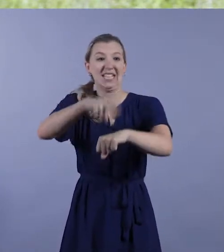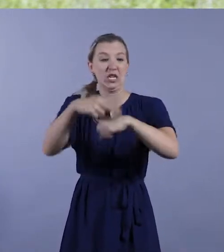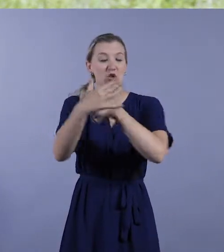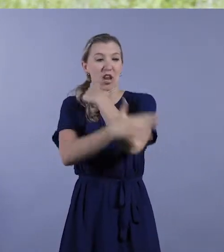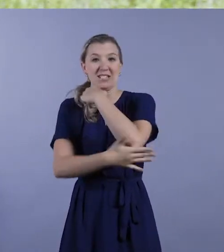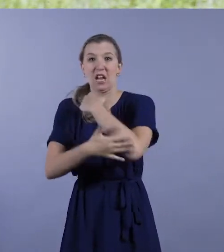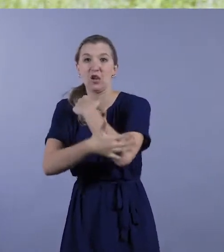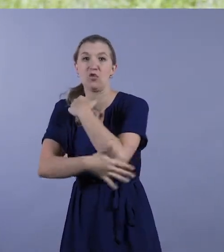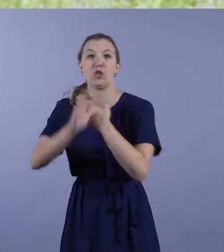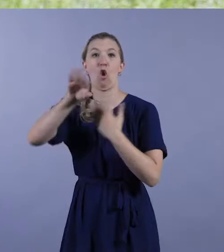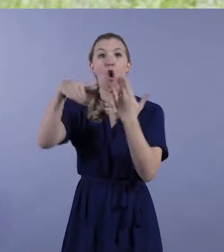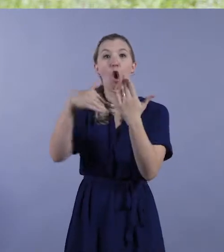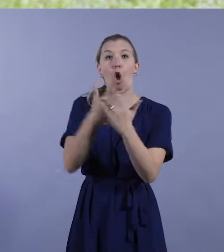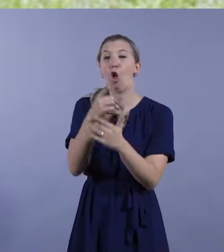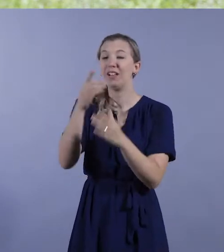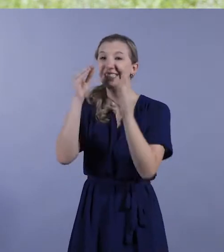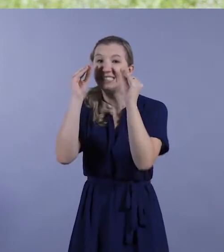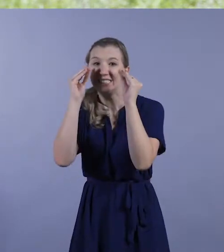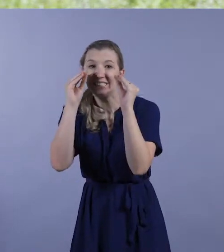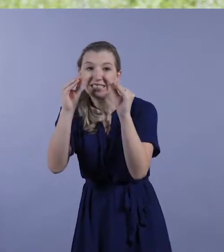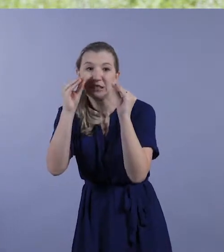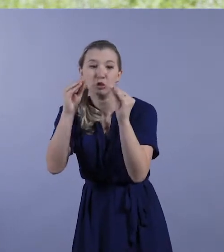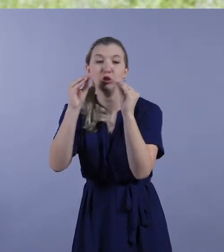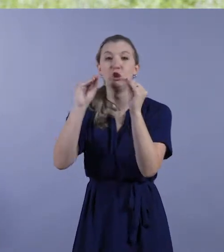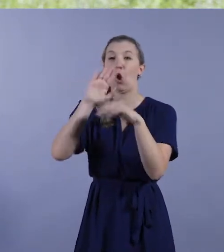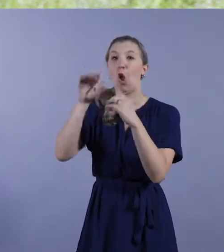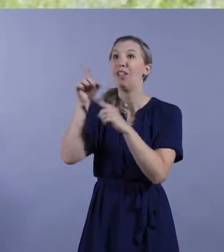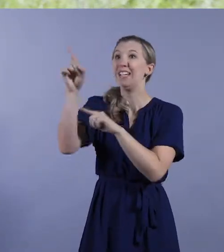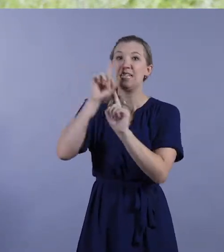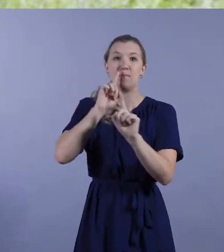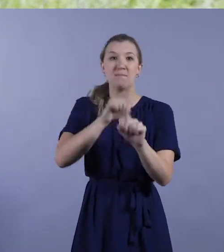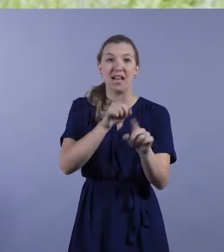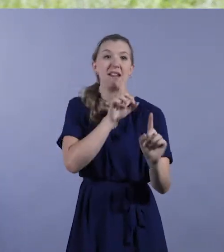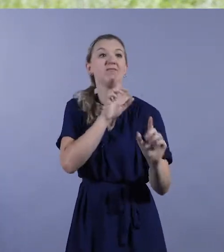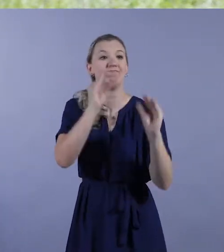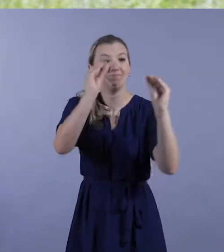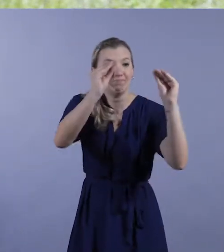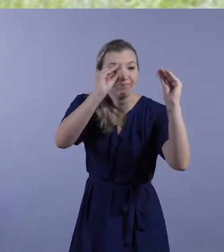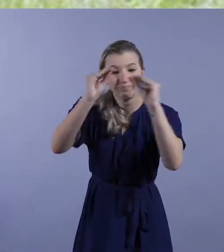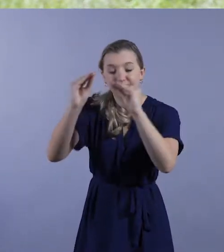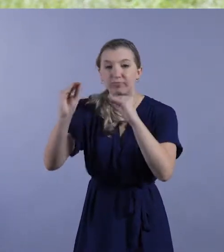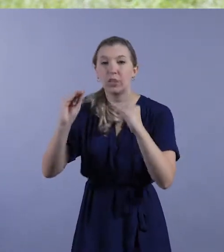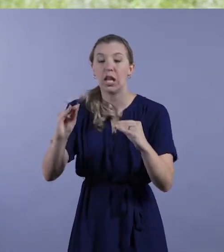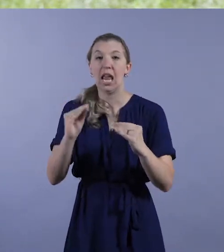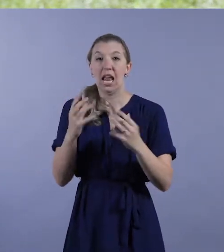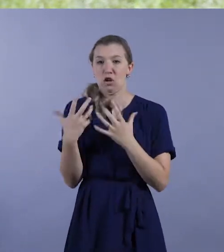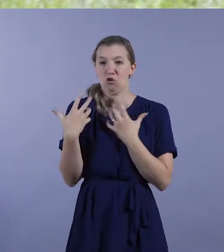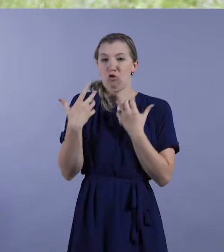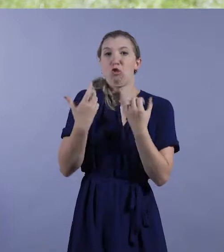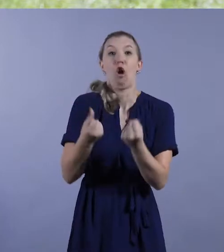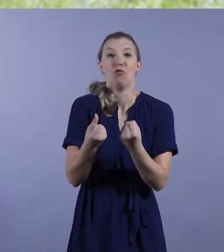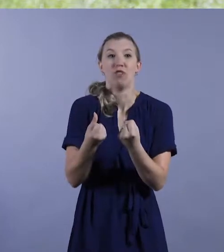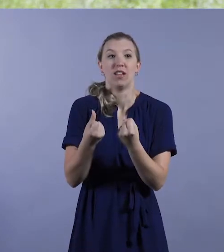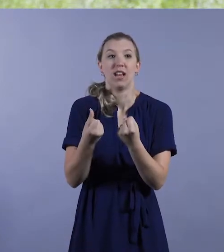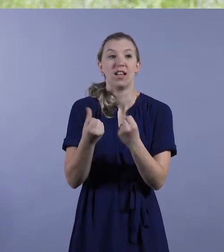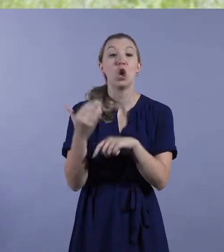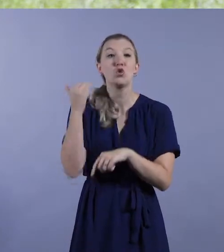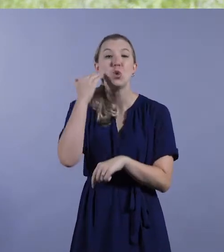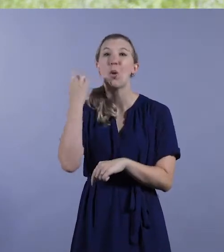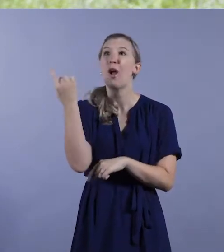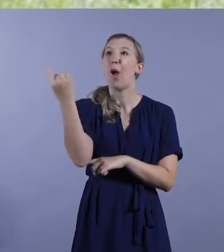teach all he has commanded. And we do so confidently, knowing that he is